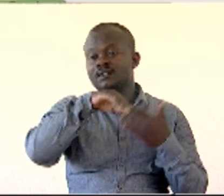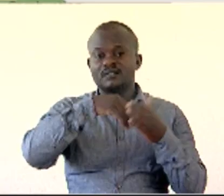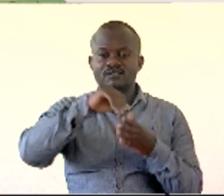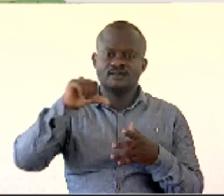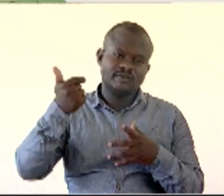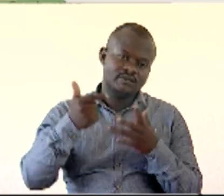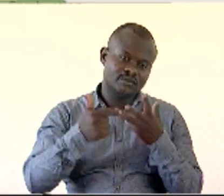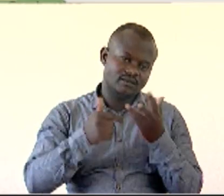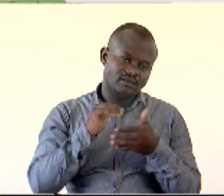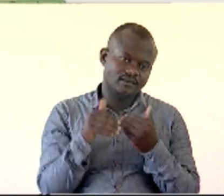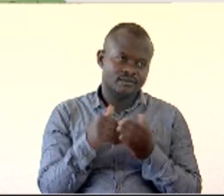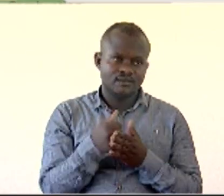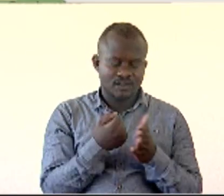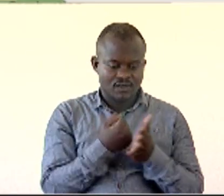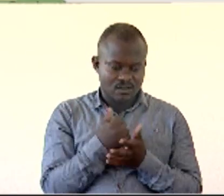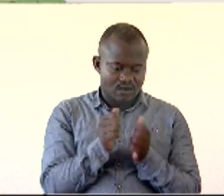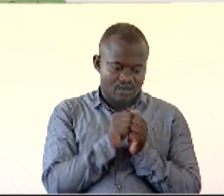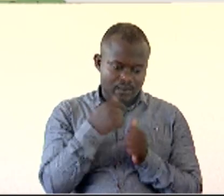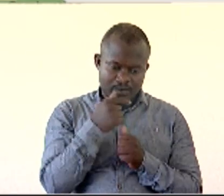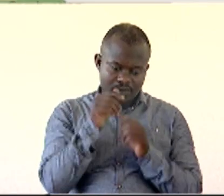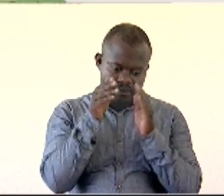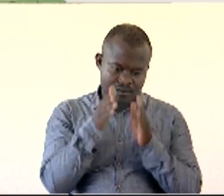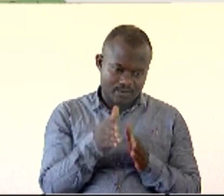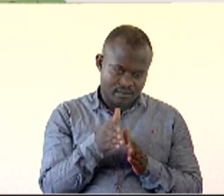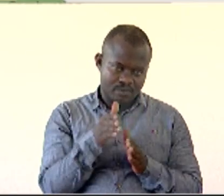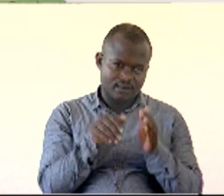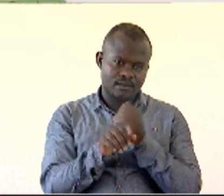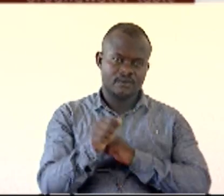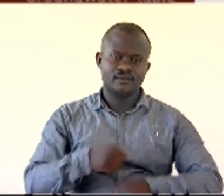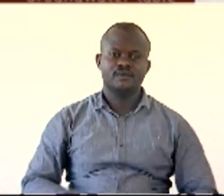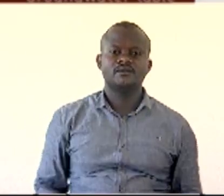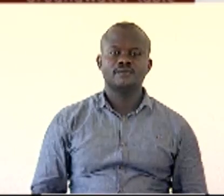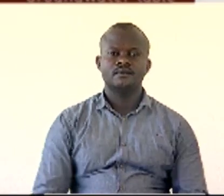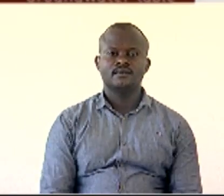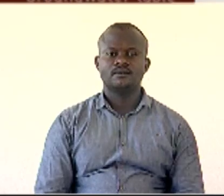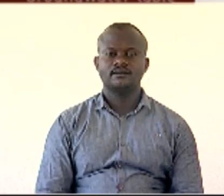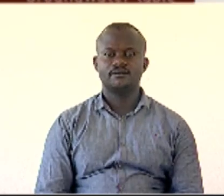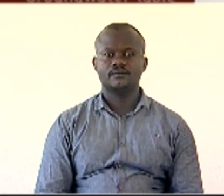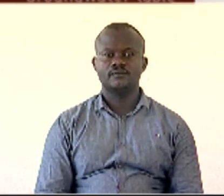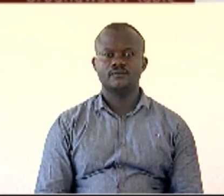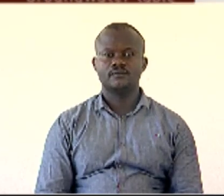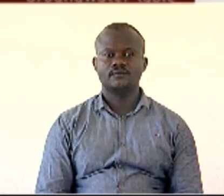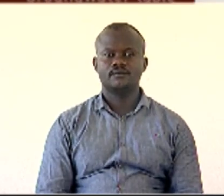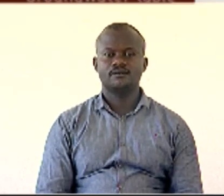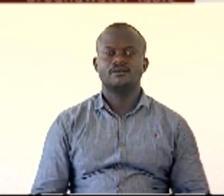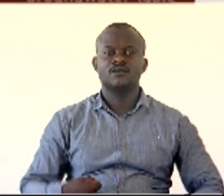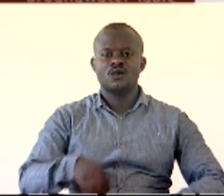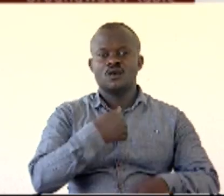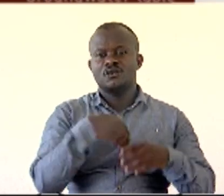pollution are caused by human activities. We also have soil